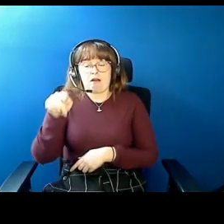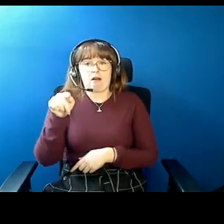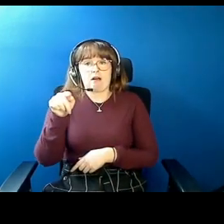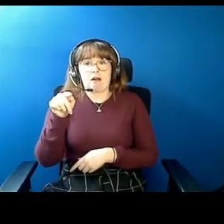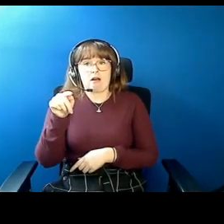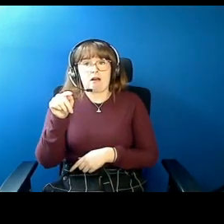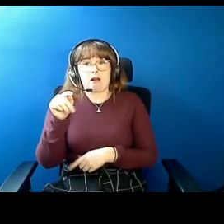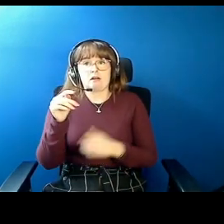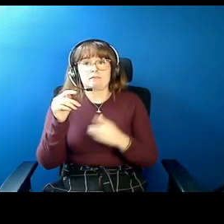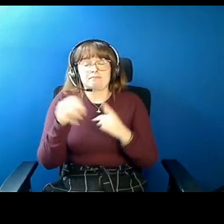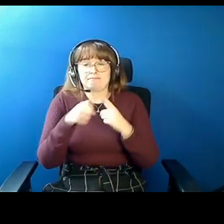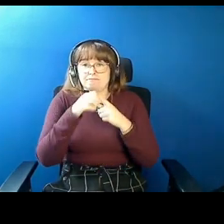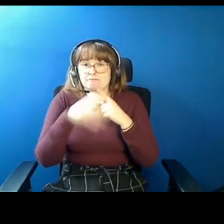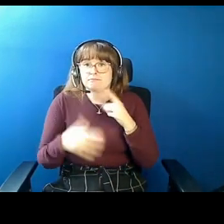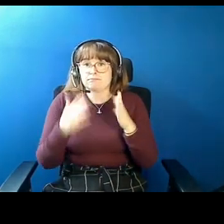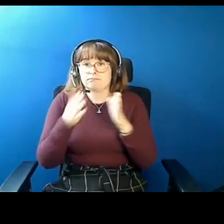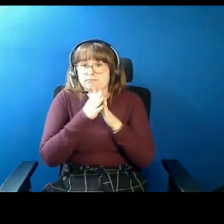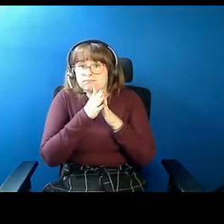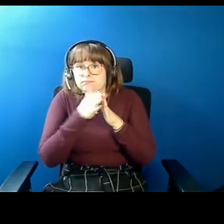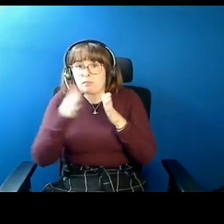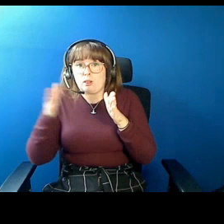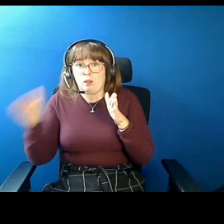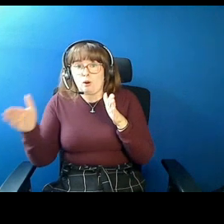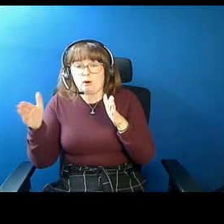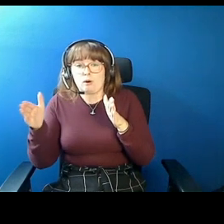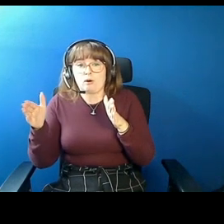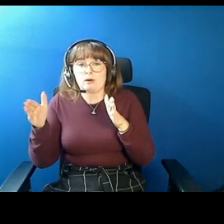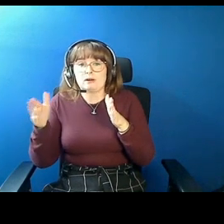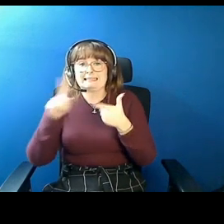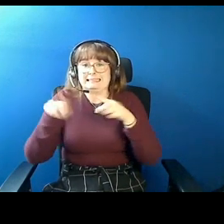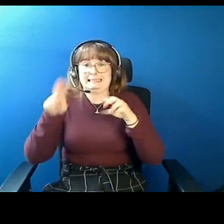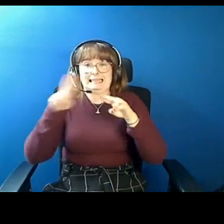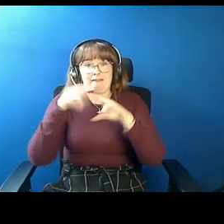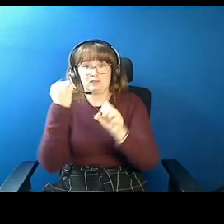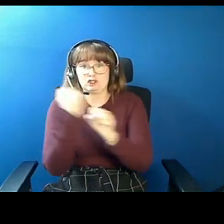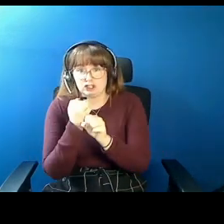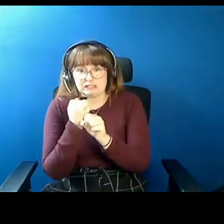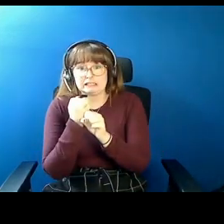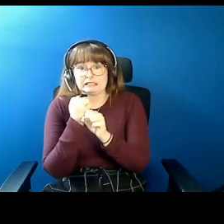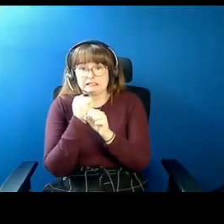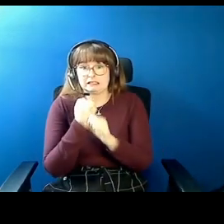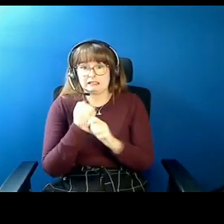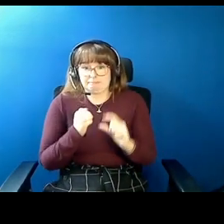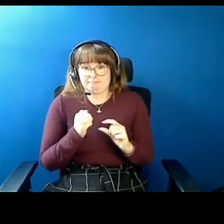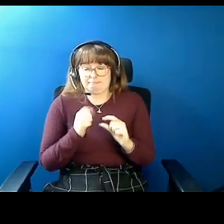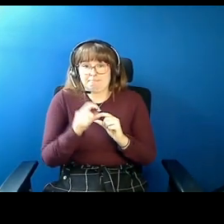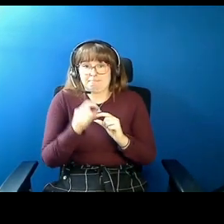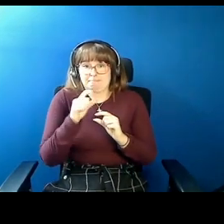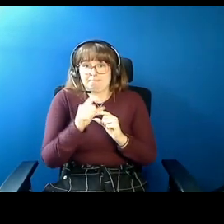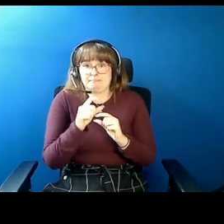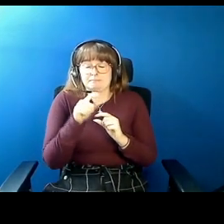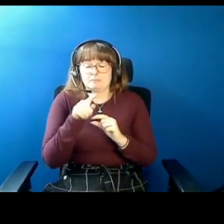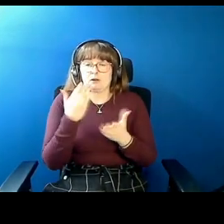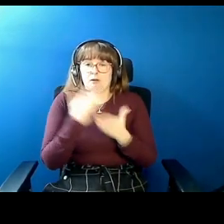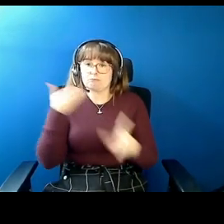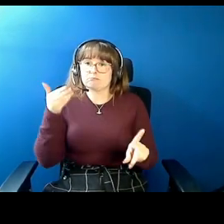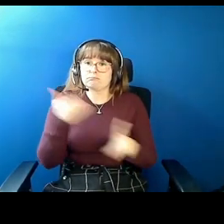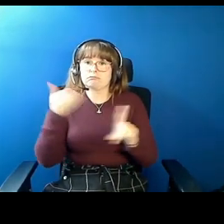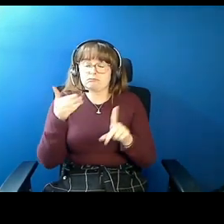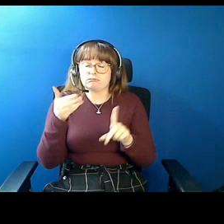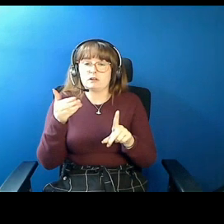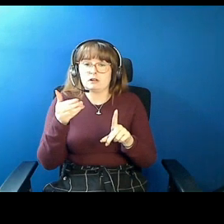D's, then some E's, F's and G's. And the E's, F's and G's, there's a notable prominence of private